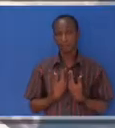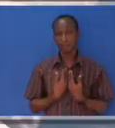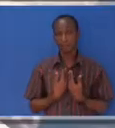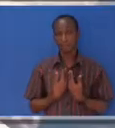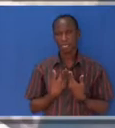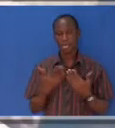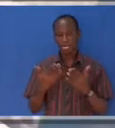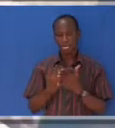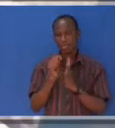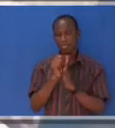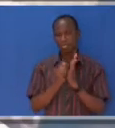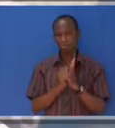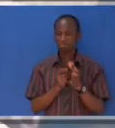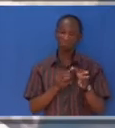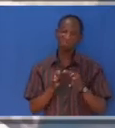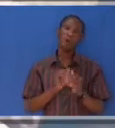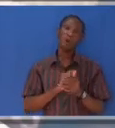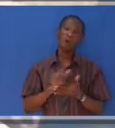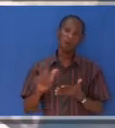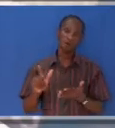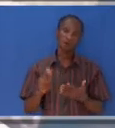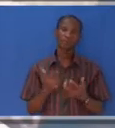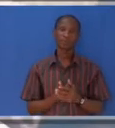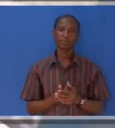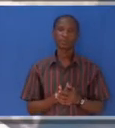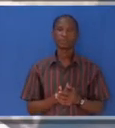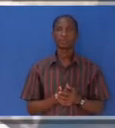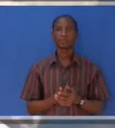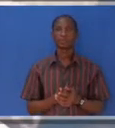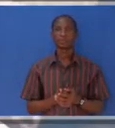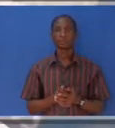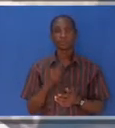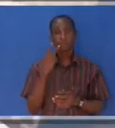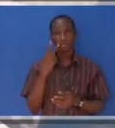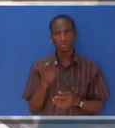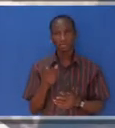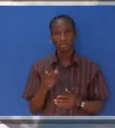Testament scripture. Jesus Christ, and obaba